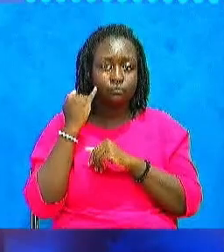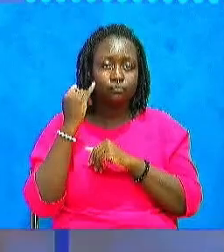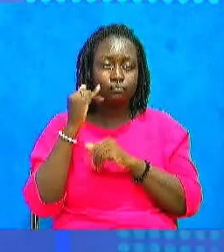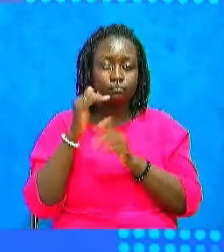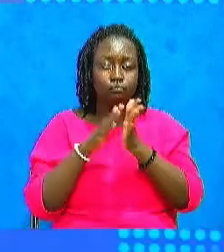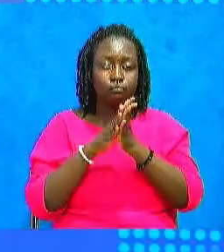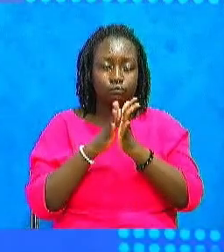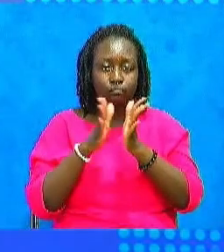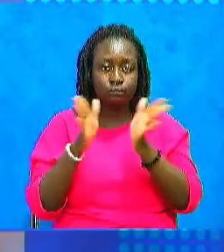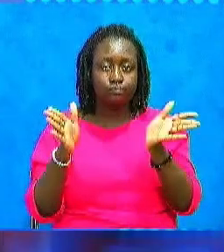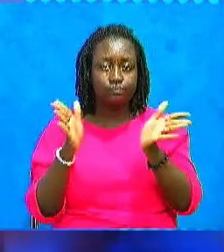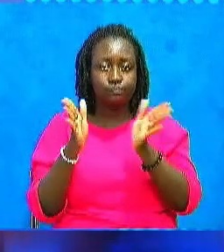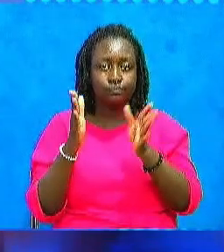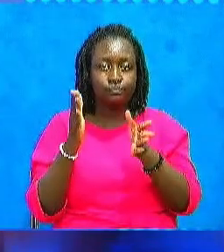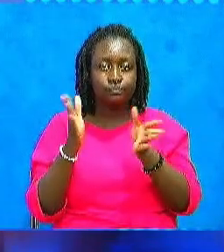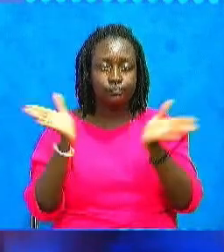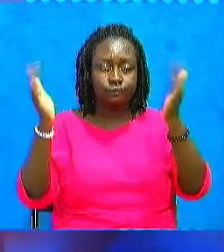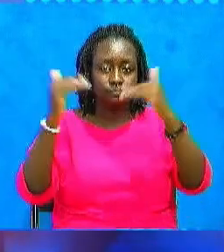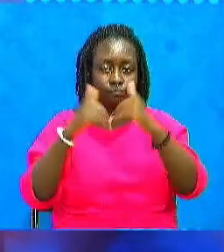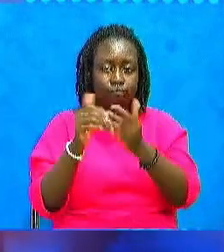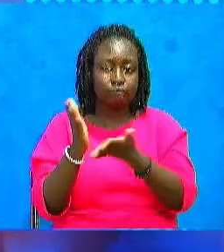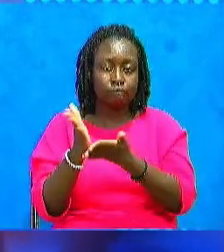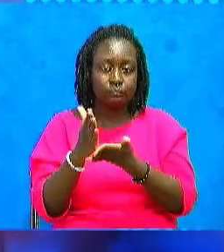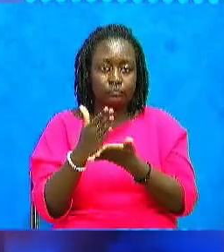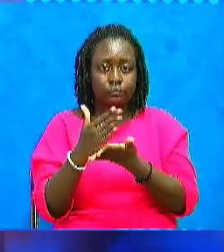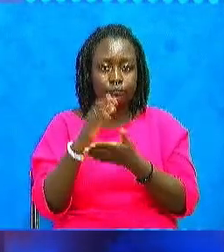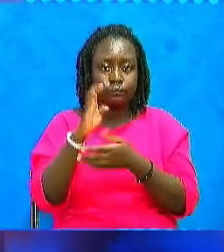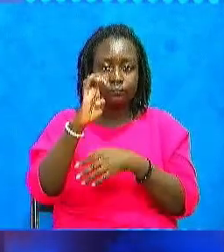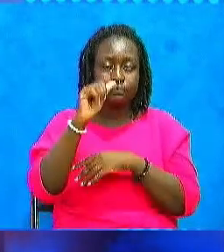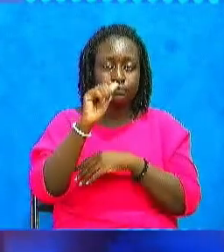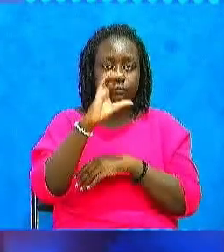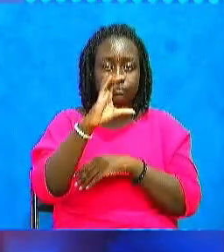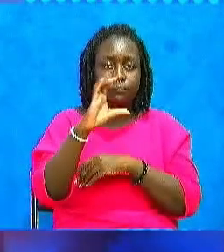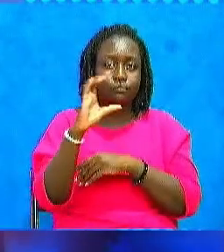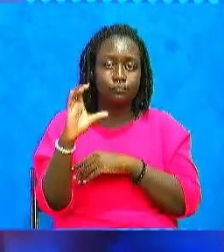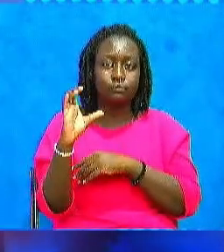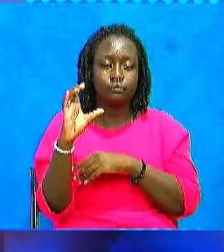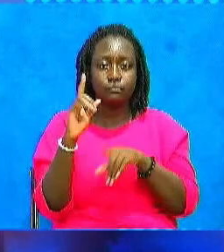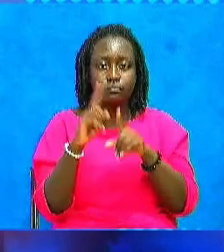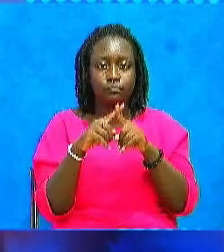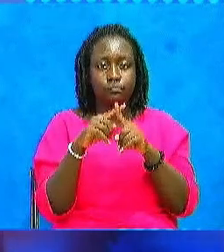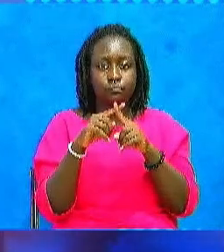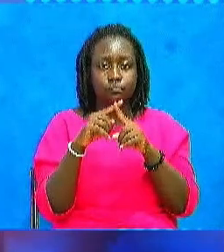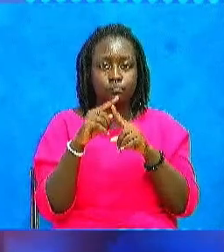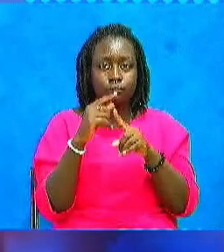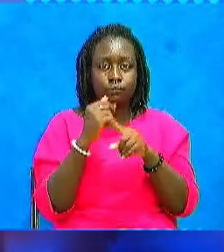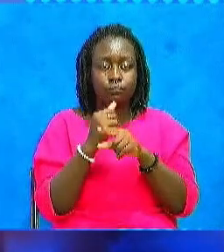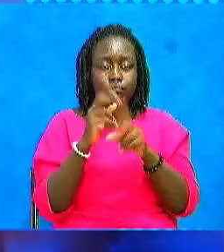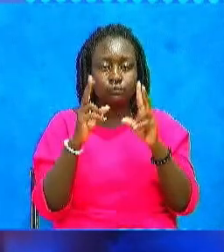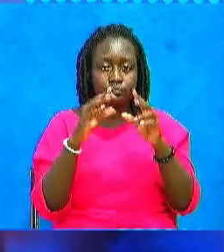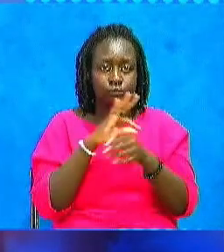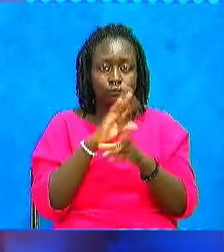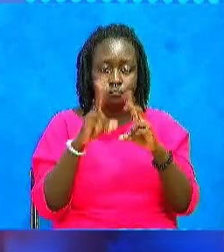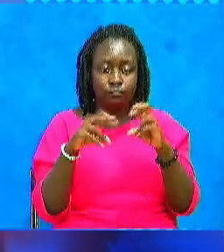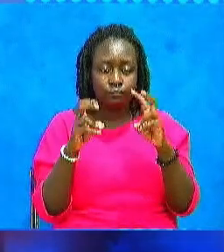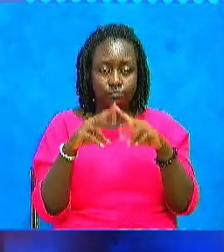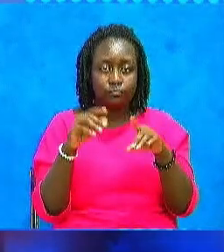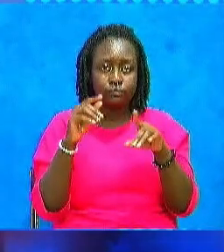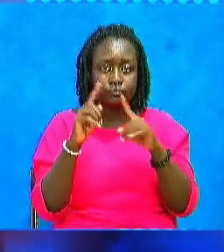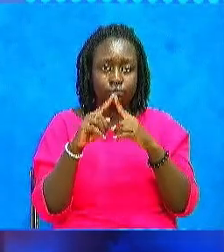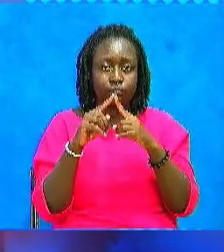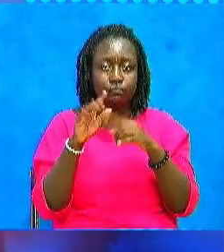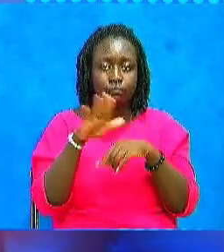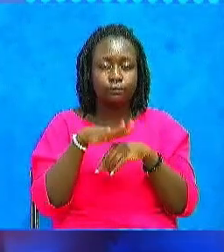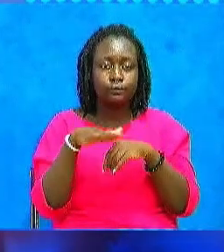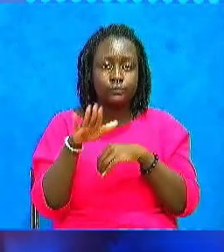The organization's forum is urging the Ethics and Anti-Corruption Commission to expedite investigations into potential